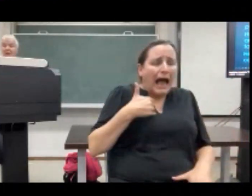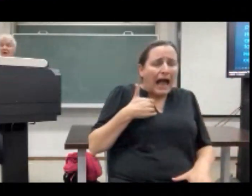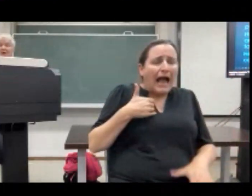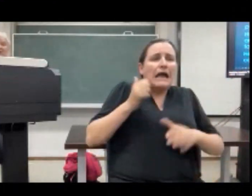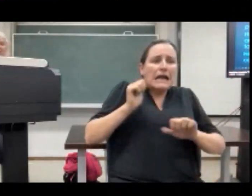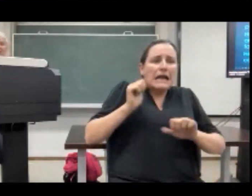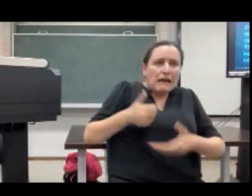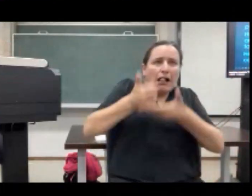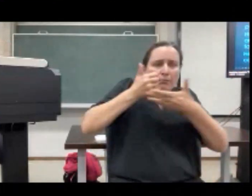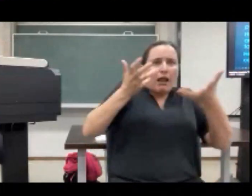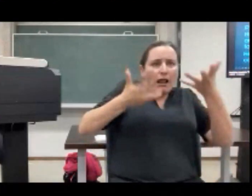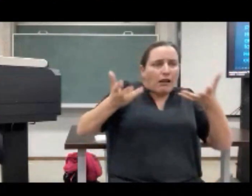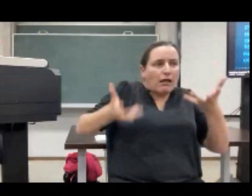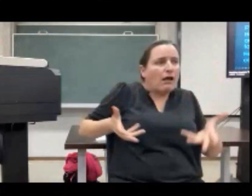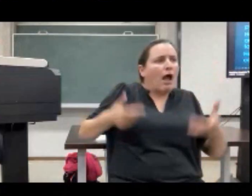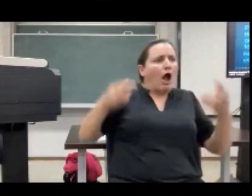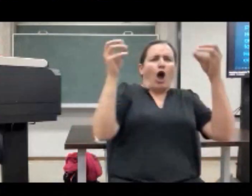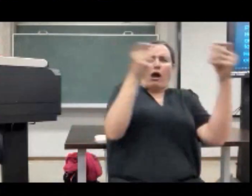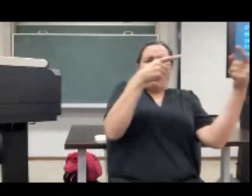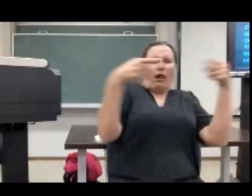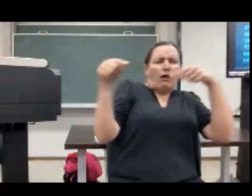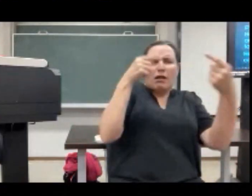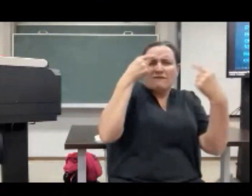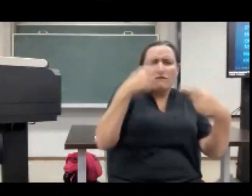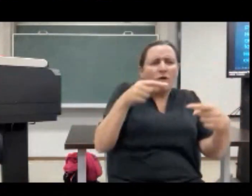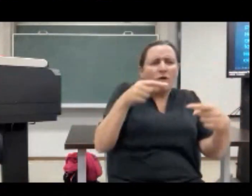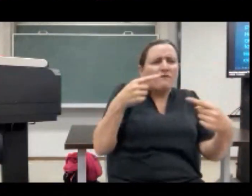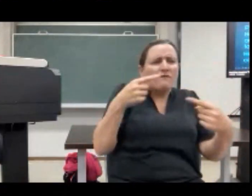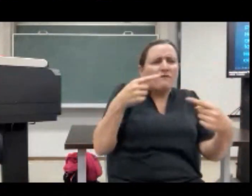understanding about why the arguments were happening and so on.